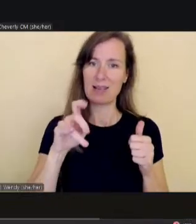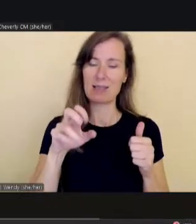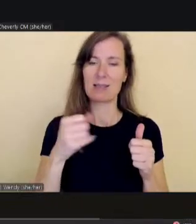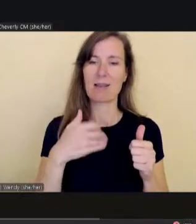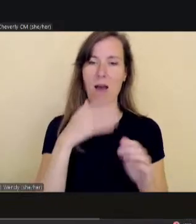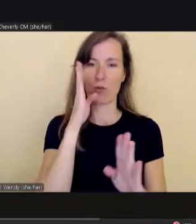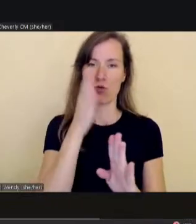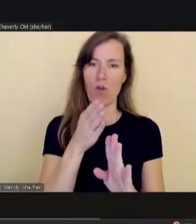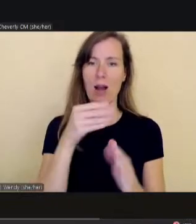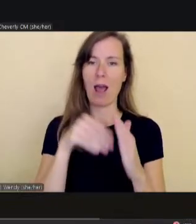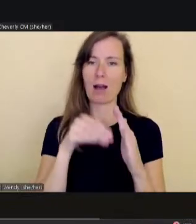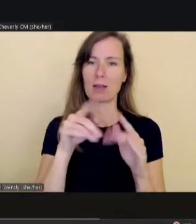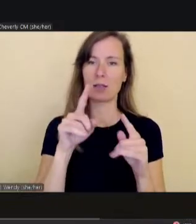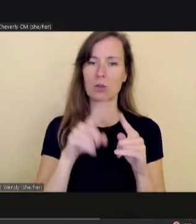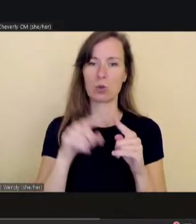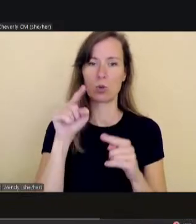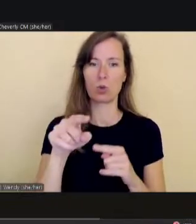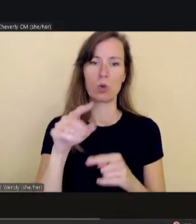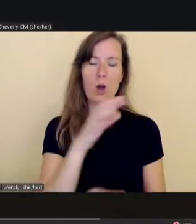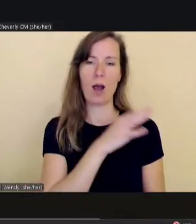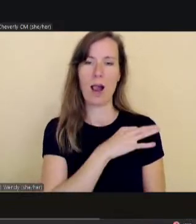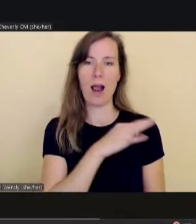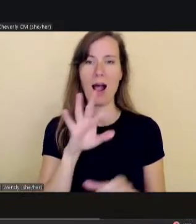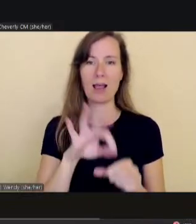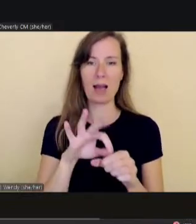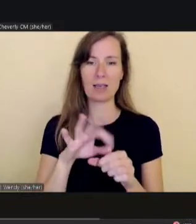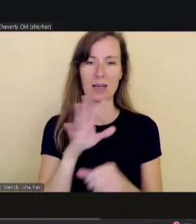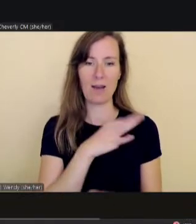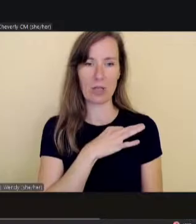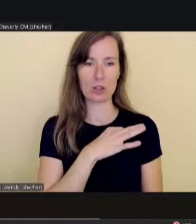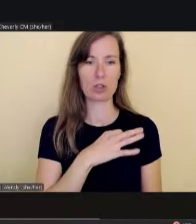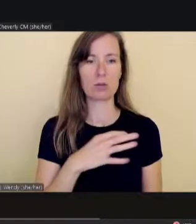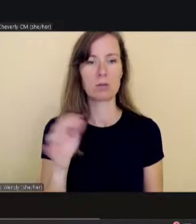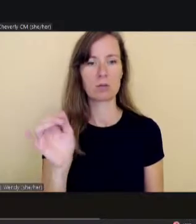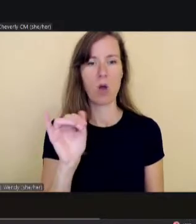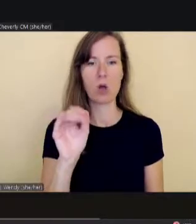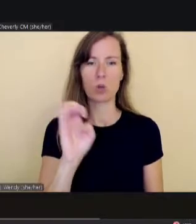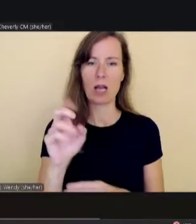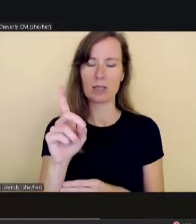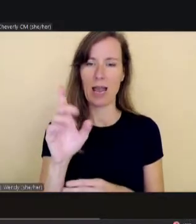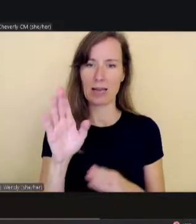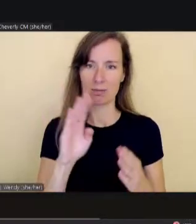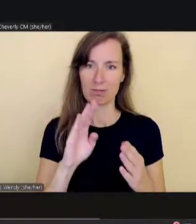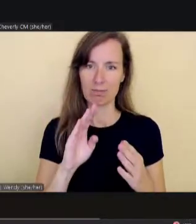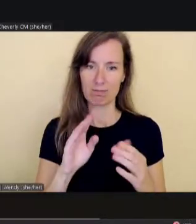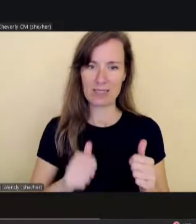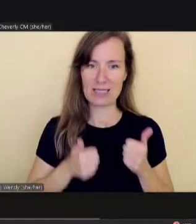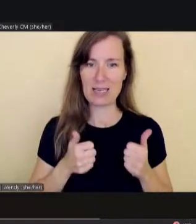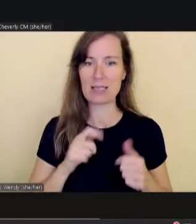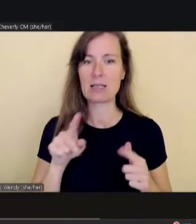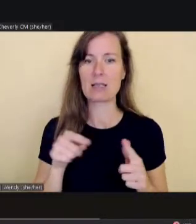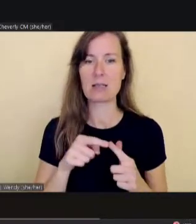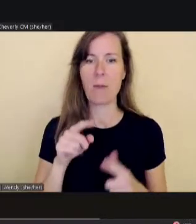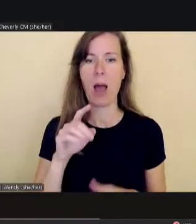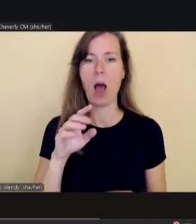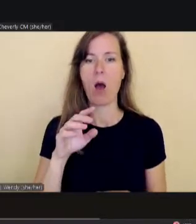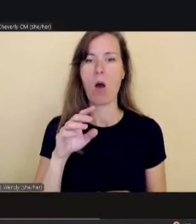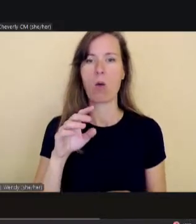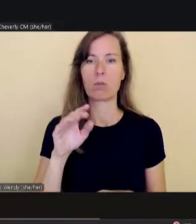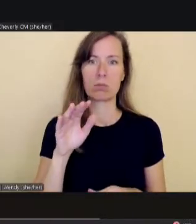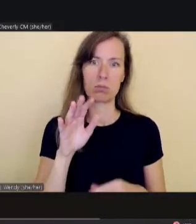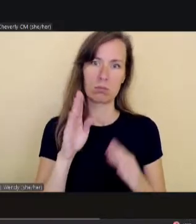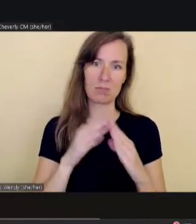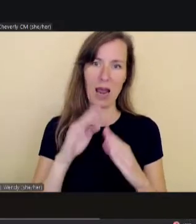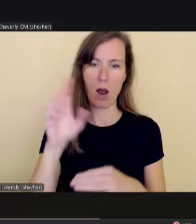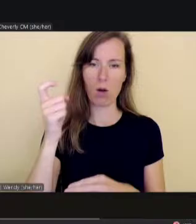about municipal government and the importance of their participation, the town of Cheverly is proud to promote municipal government awareness.